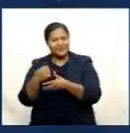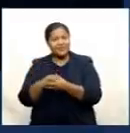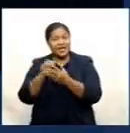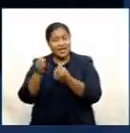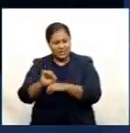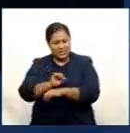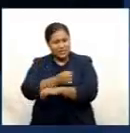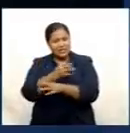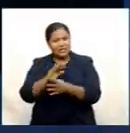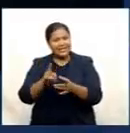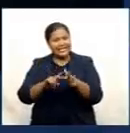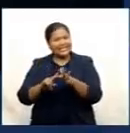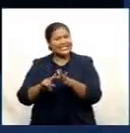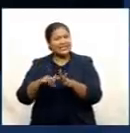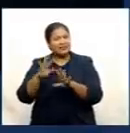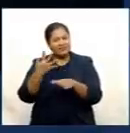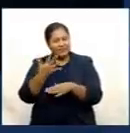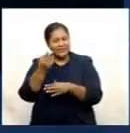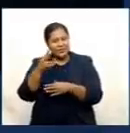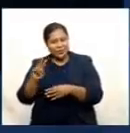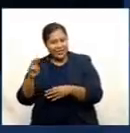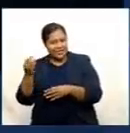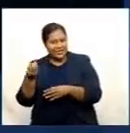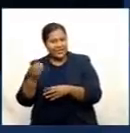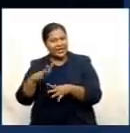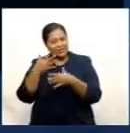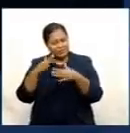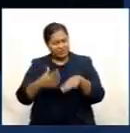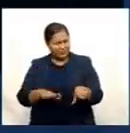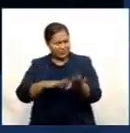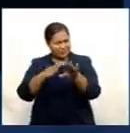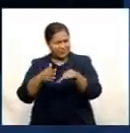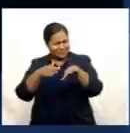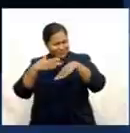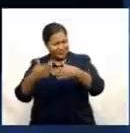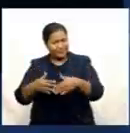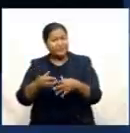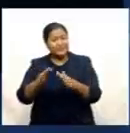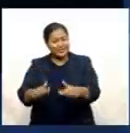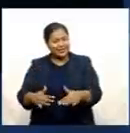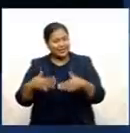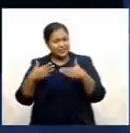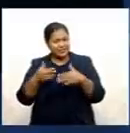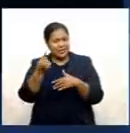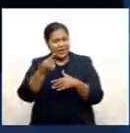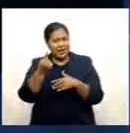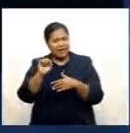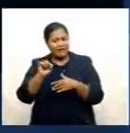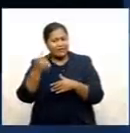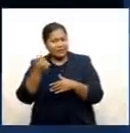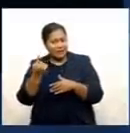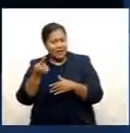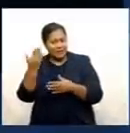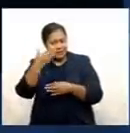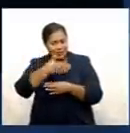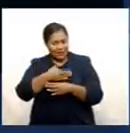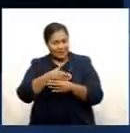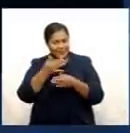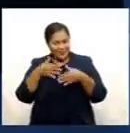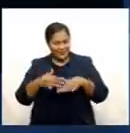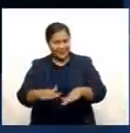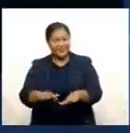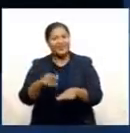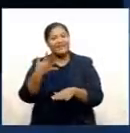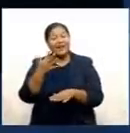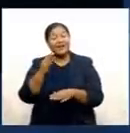sea, easterly winds 15 to 20 knots, moderate to rough seas. The next high tide will be at 11 minutes past 11 tonight, with low tide